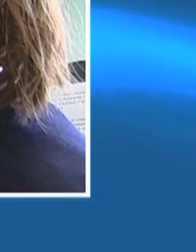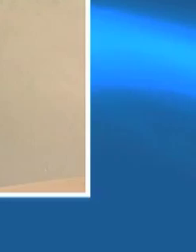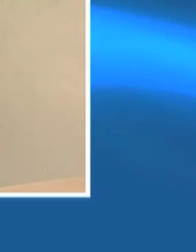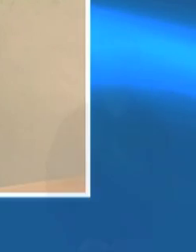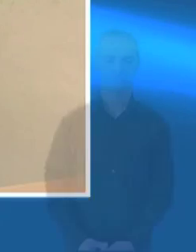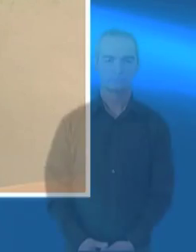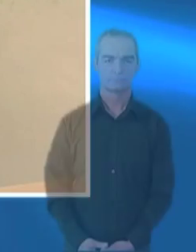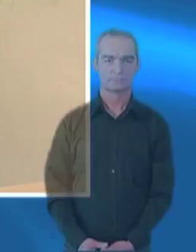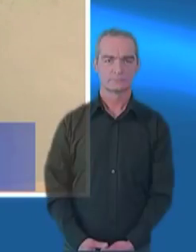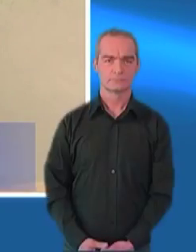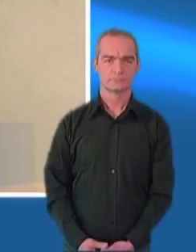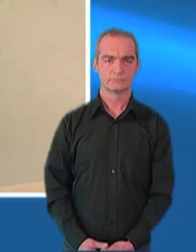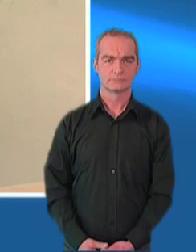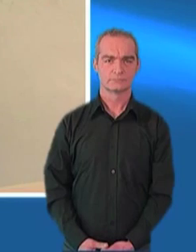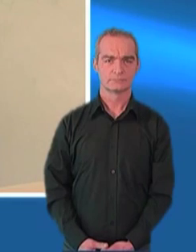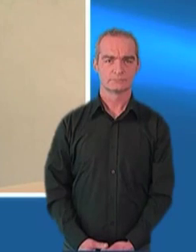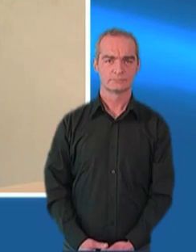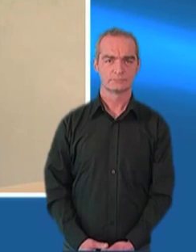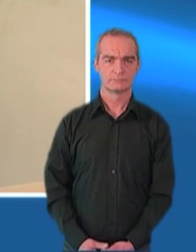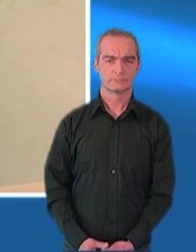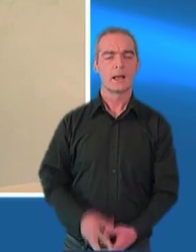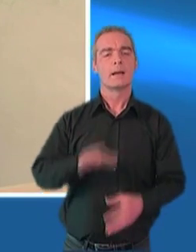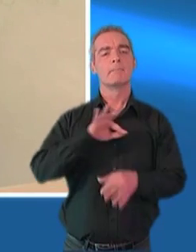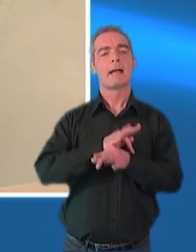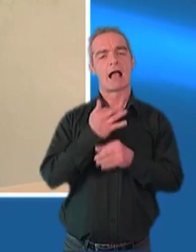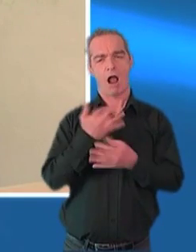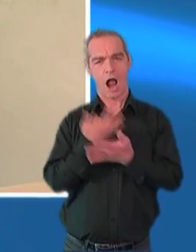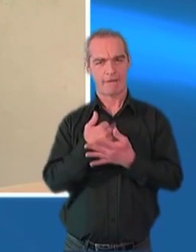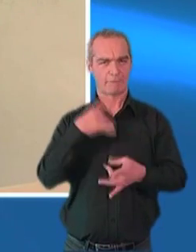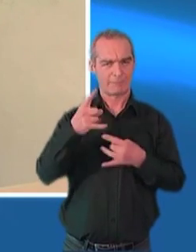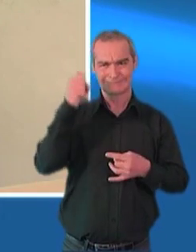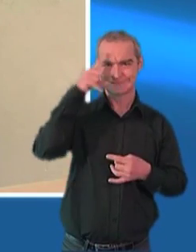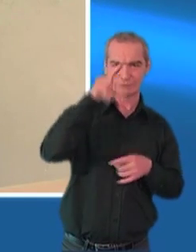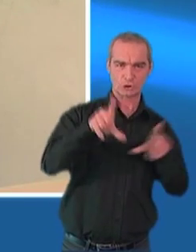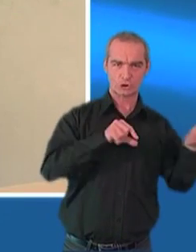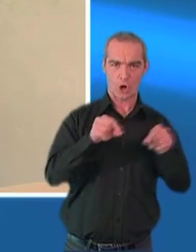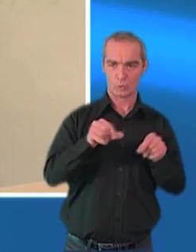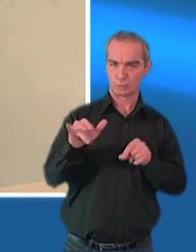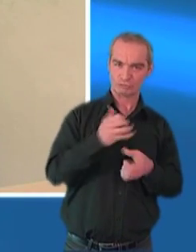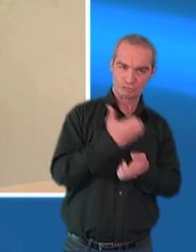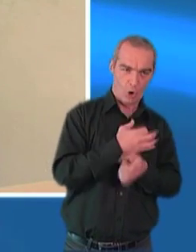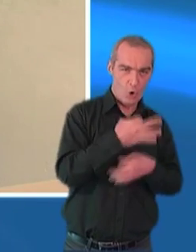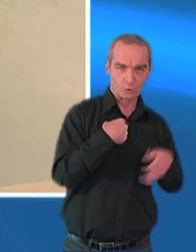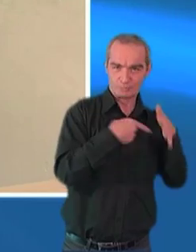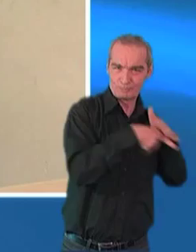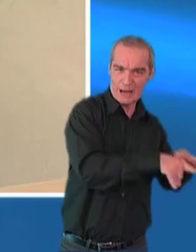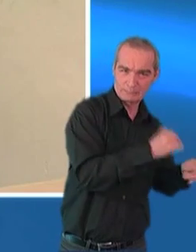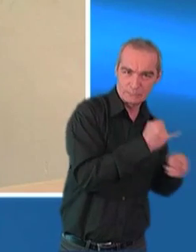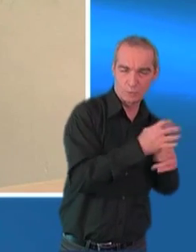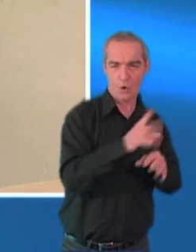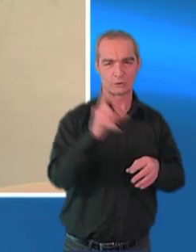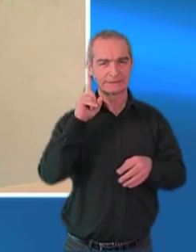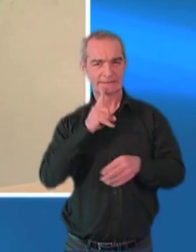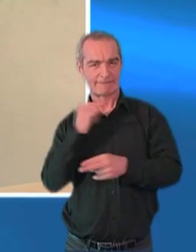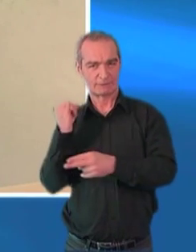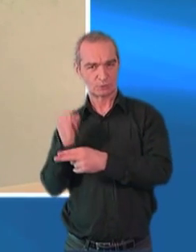child. Parents often face a difficult choice about whether a child should go to a mainstream school, be